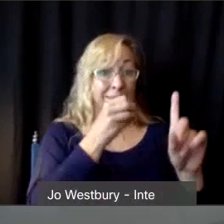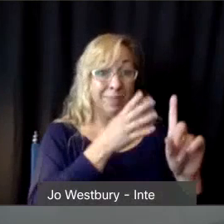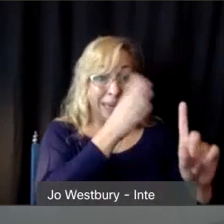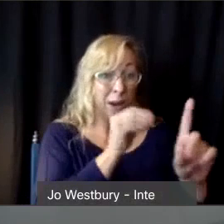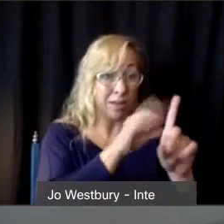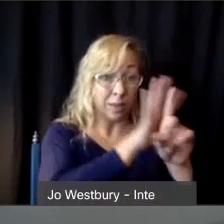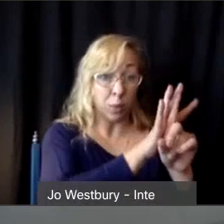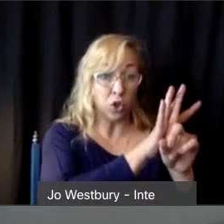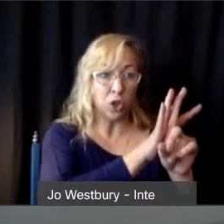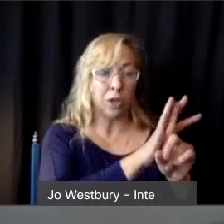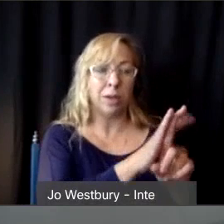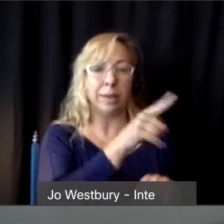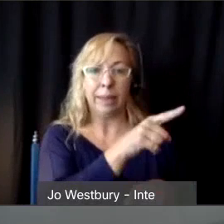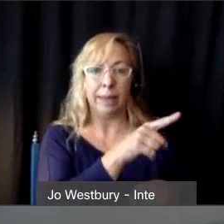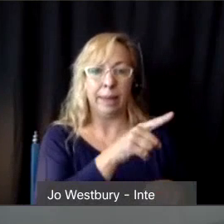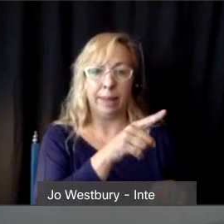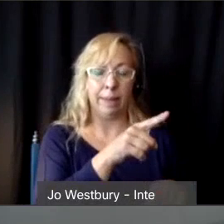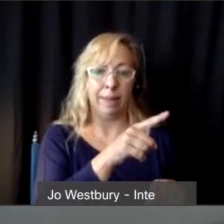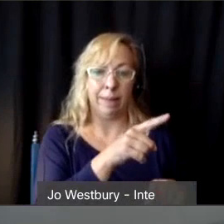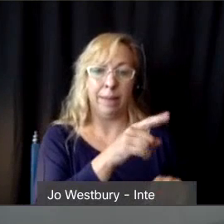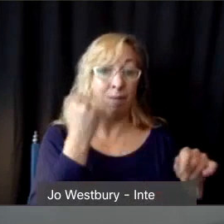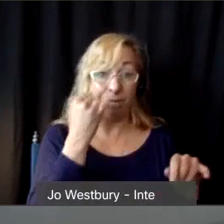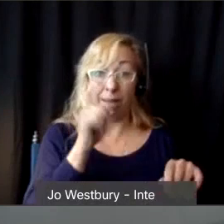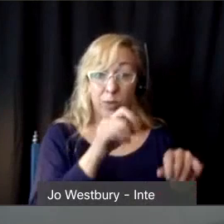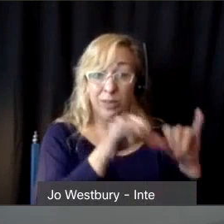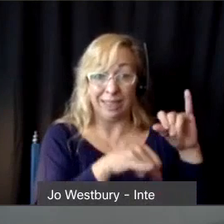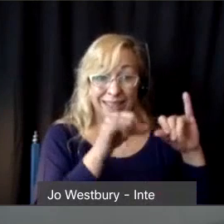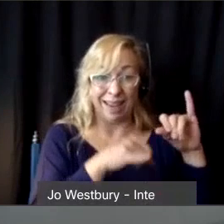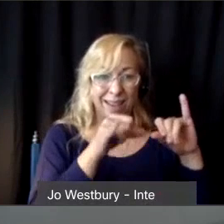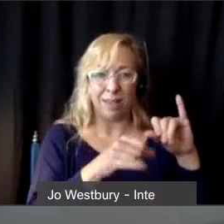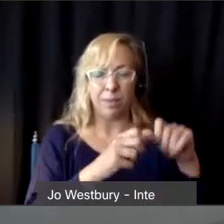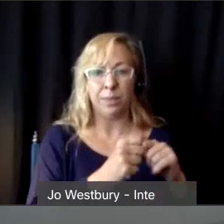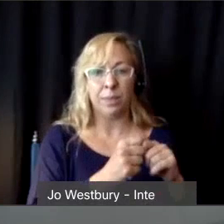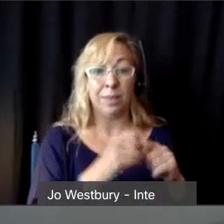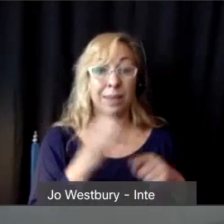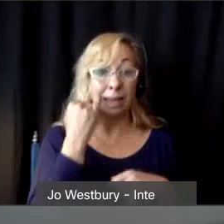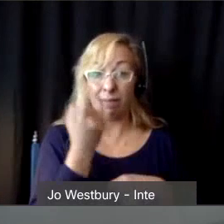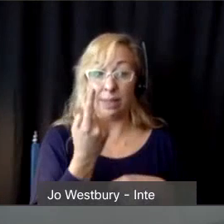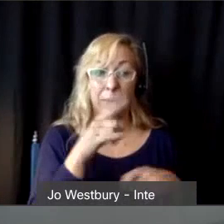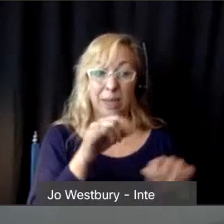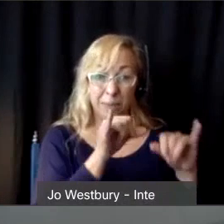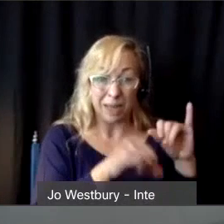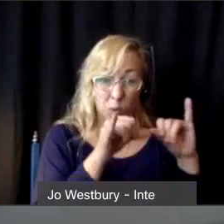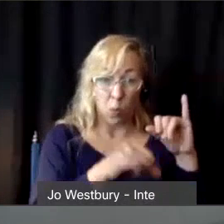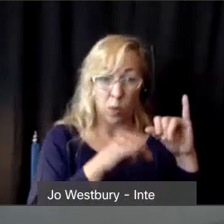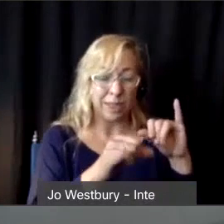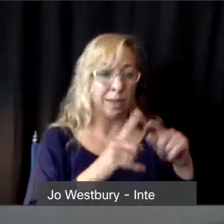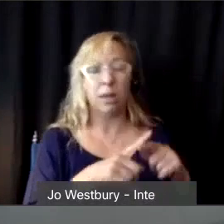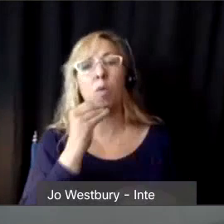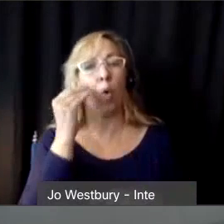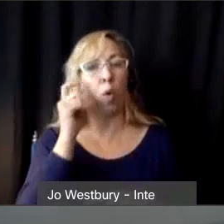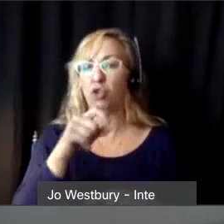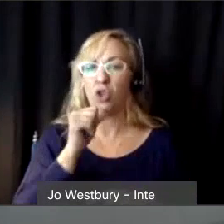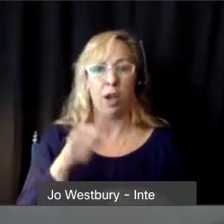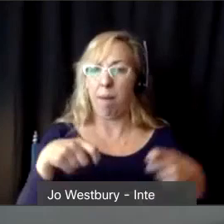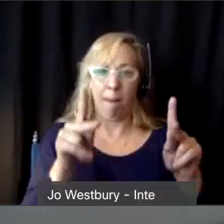person with coronavirus and are being quarantined, if someone in the home is being quarantined, the home should not have visitors